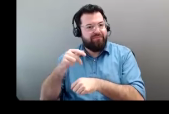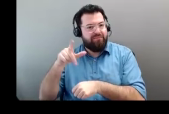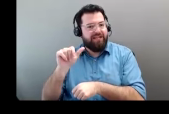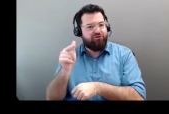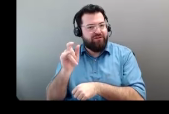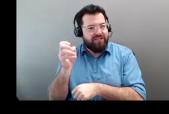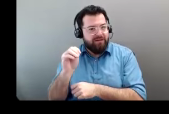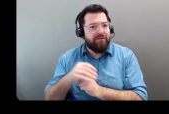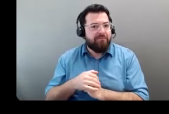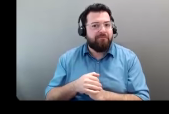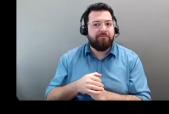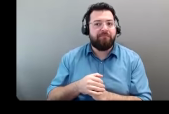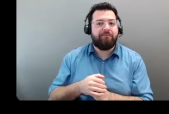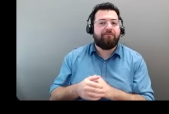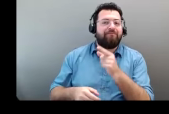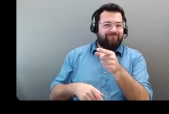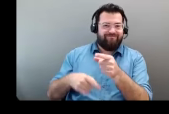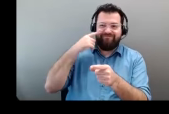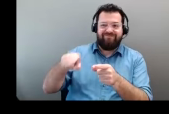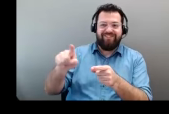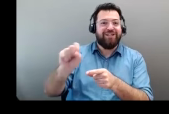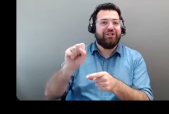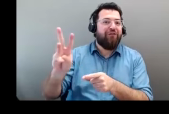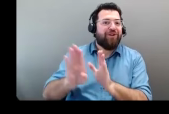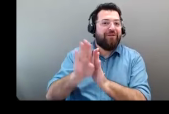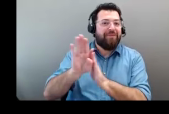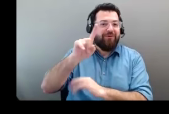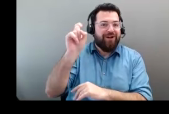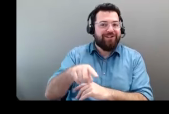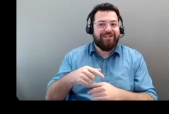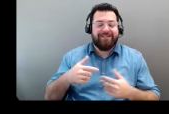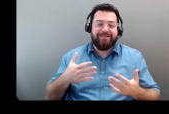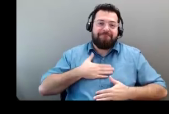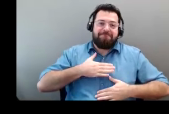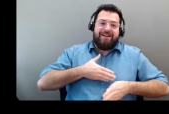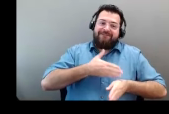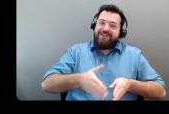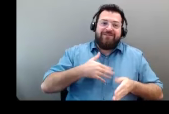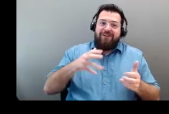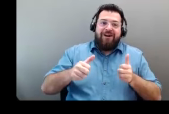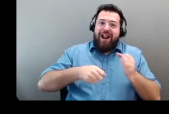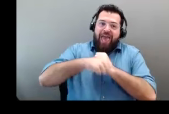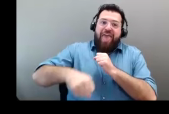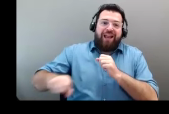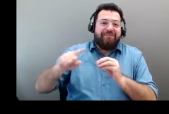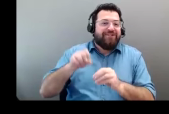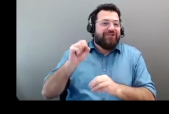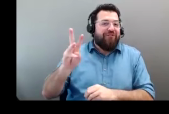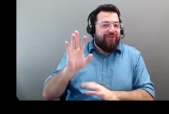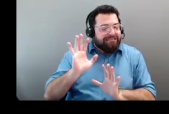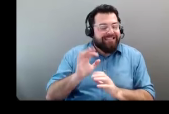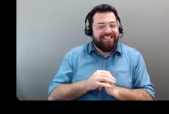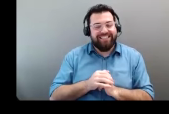Yeah, I see the software development question. I'm just like, oh, I want to go into software, because that's my field and stuff like that. And you know,